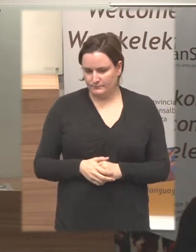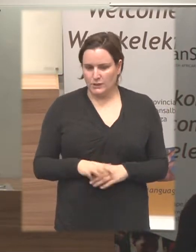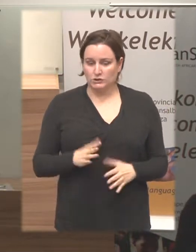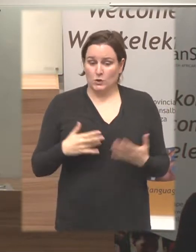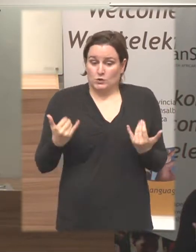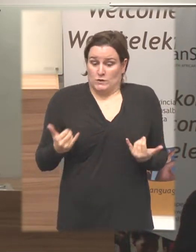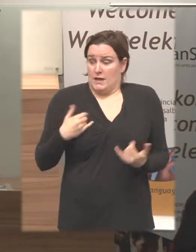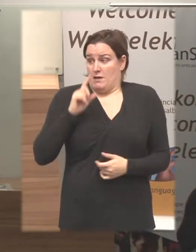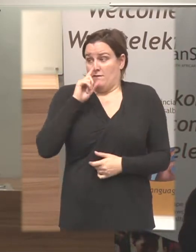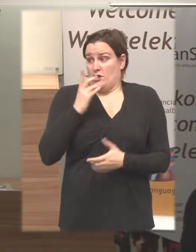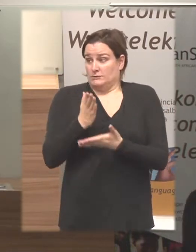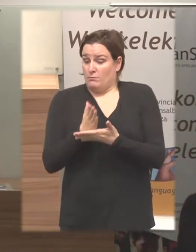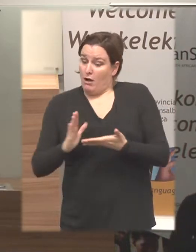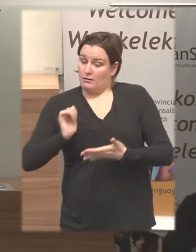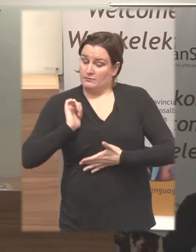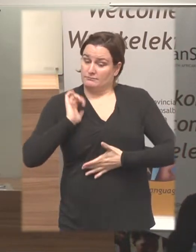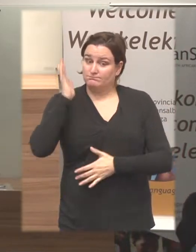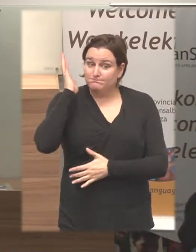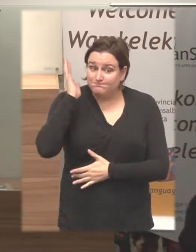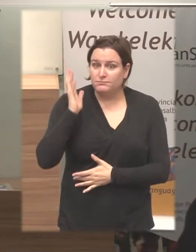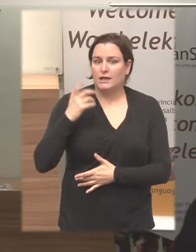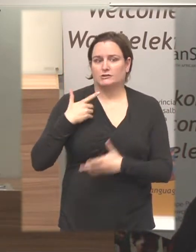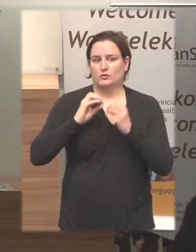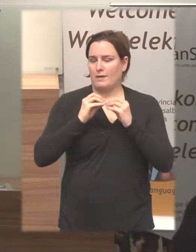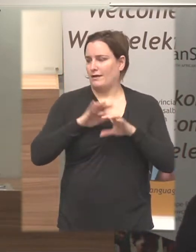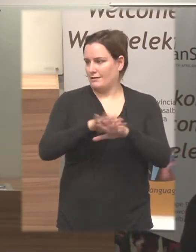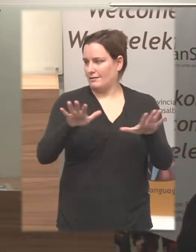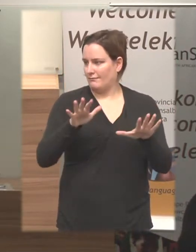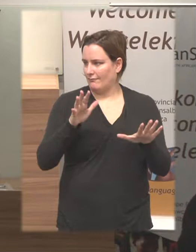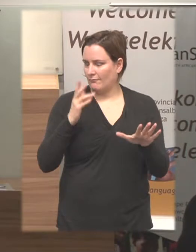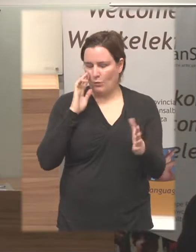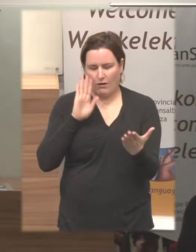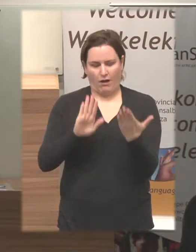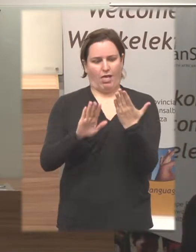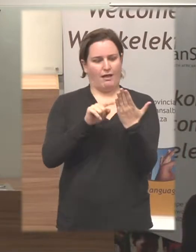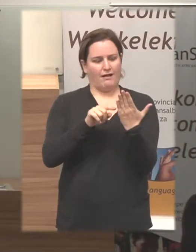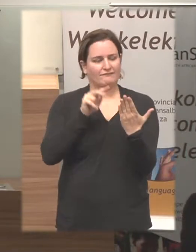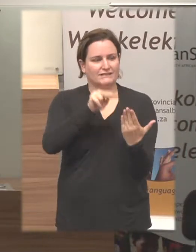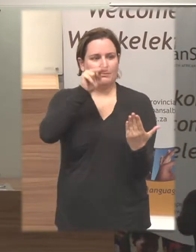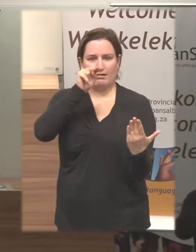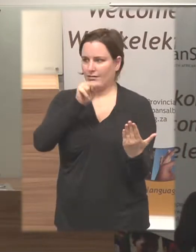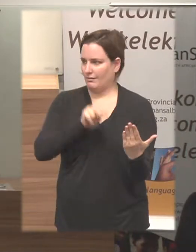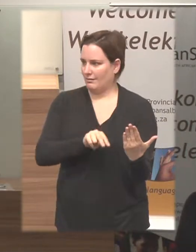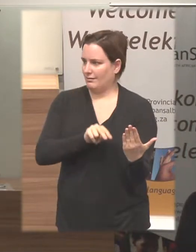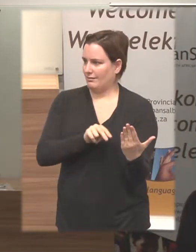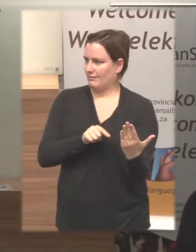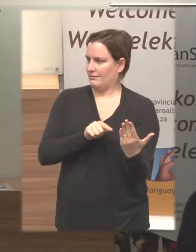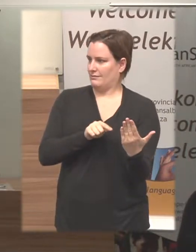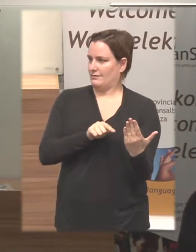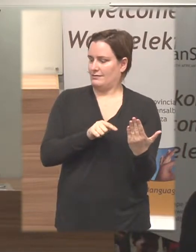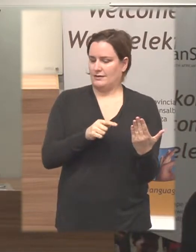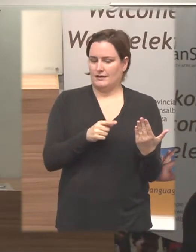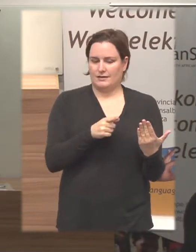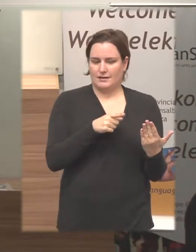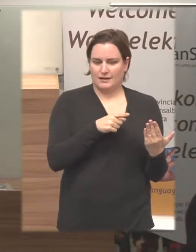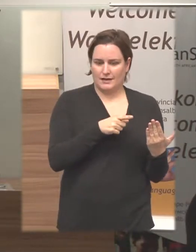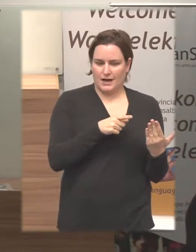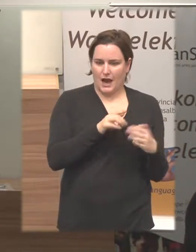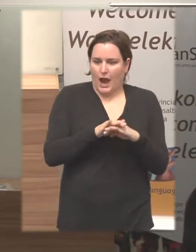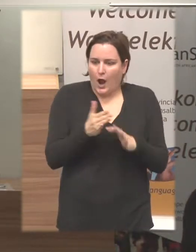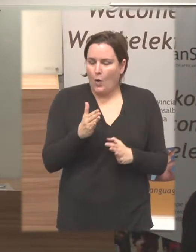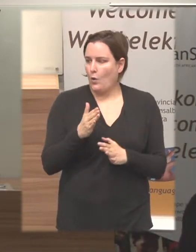talk today is to actually make visible some of these mechanisms that work through